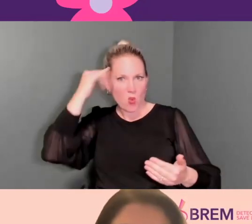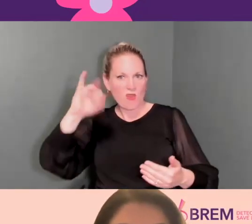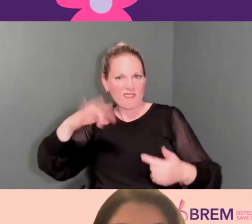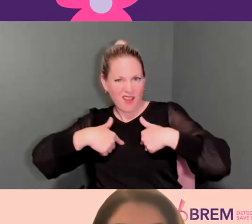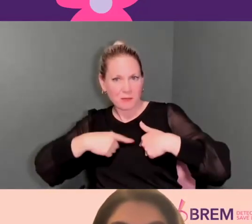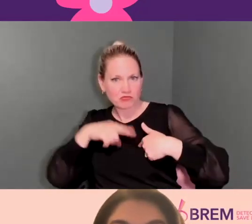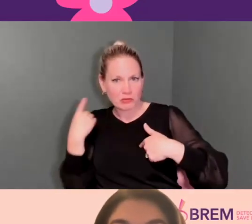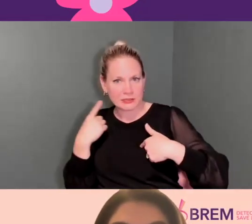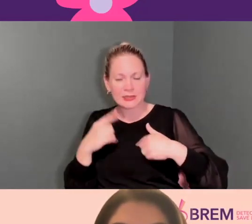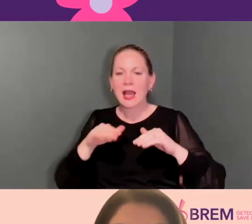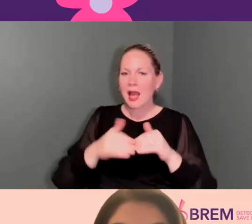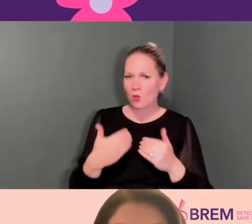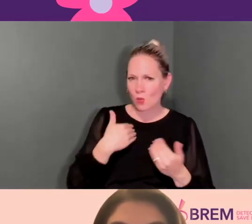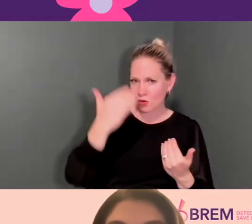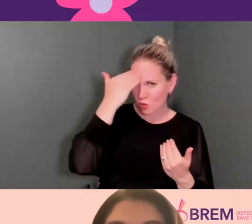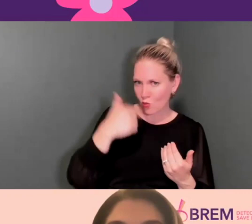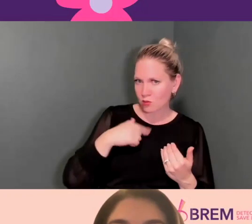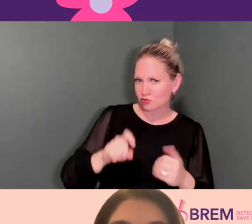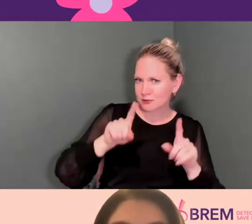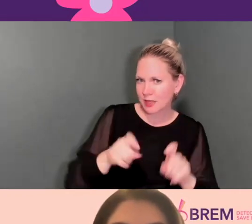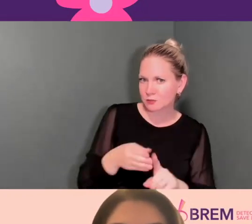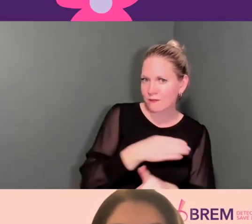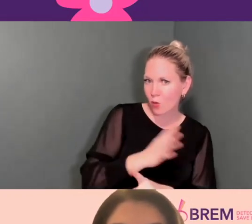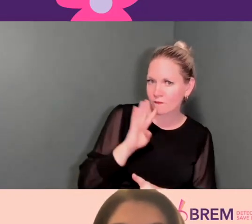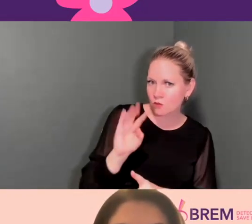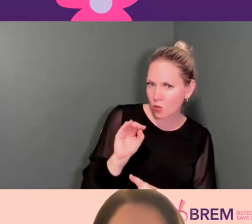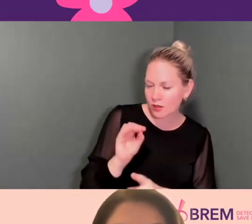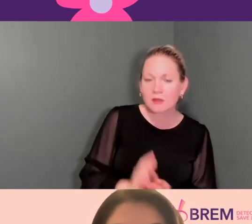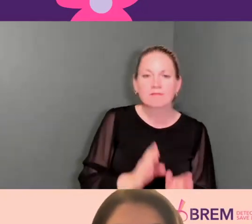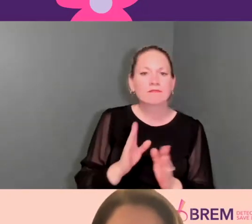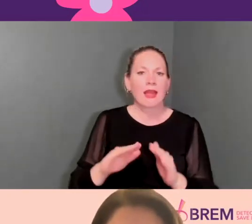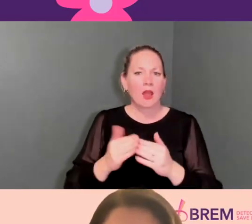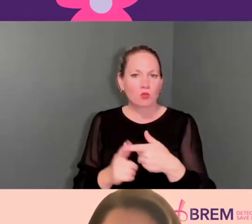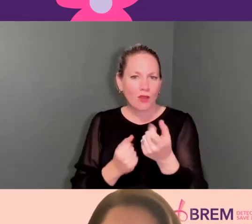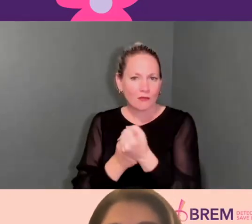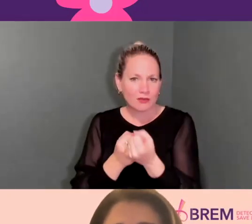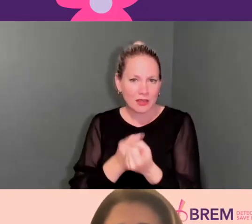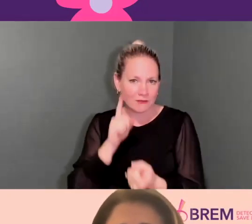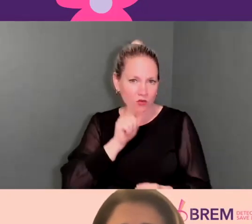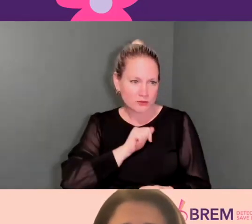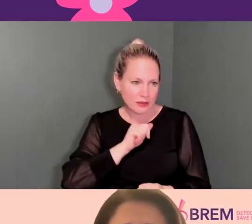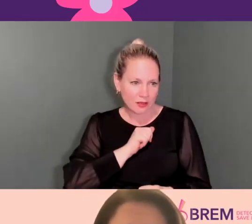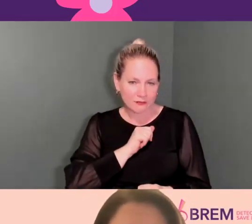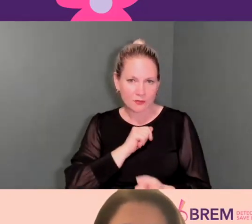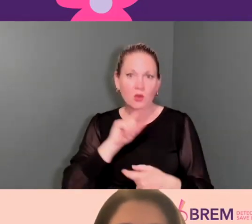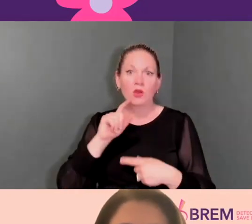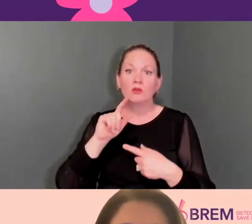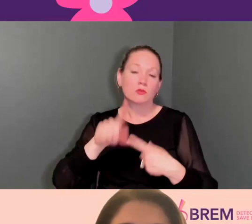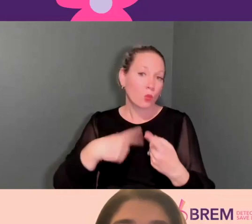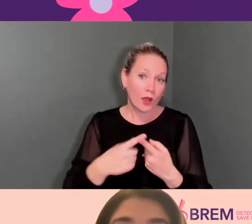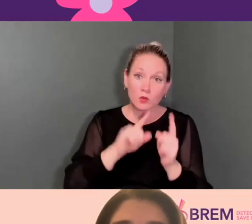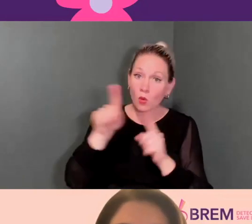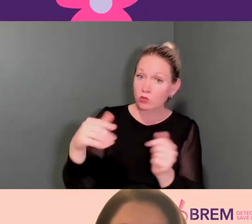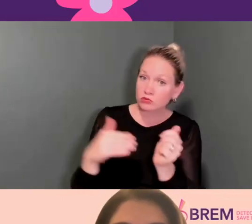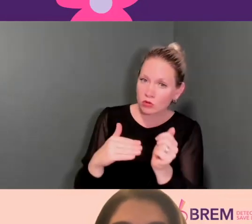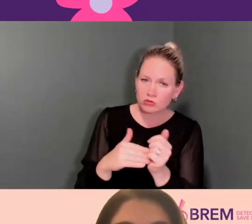should actually be screened before age of 40? And also just kind of how to advocate for yourself when you do go to the doctor. What sorts of things